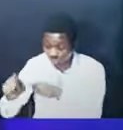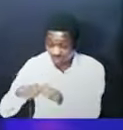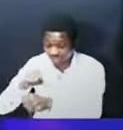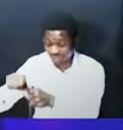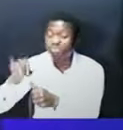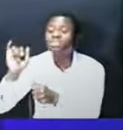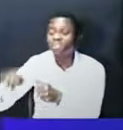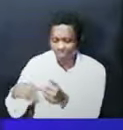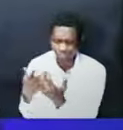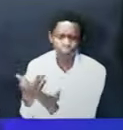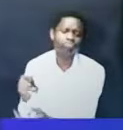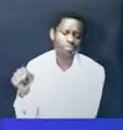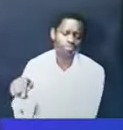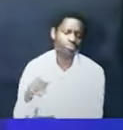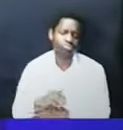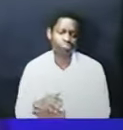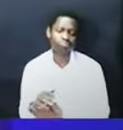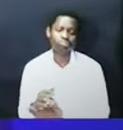Jerusalem